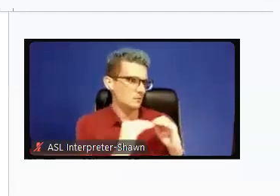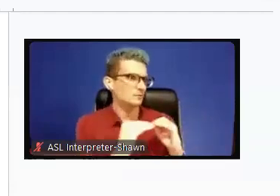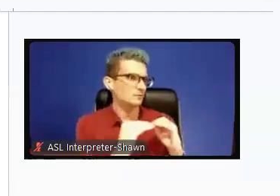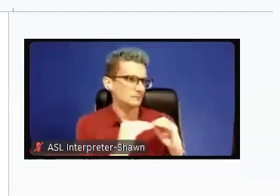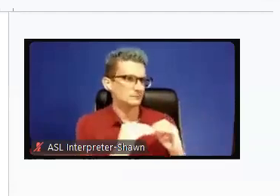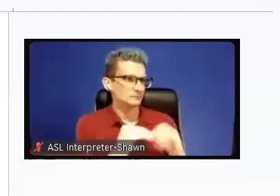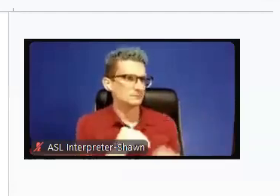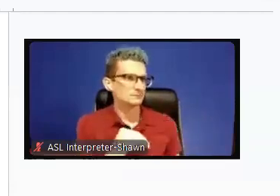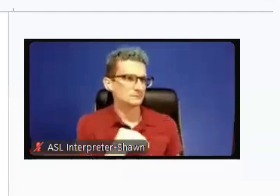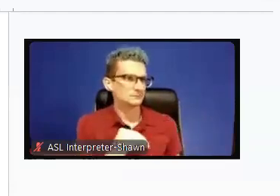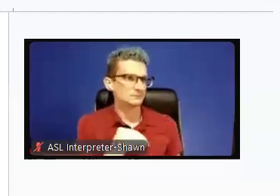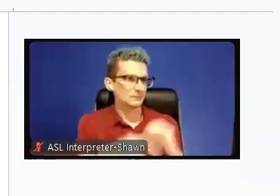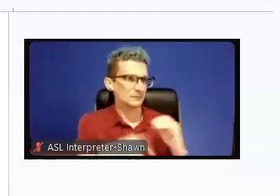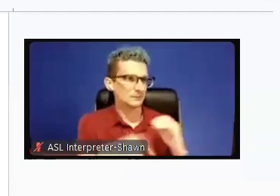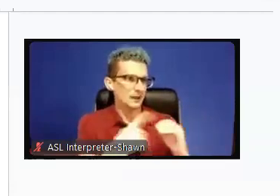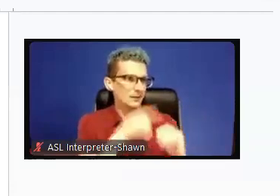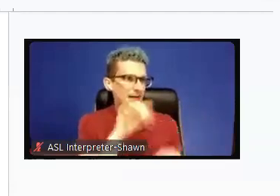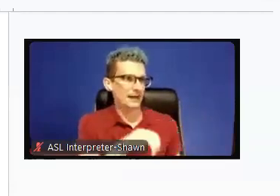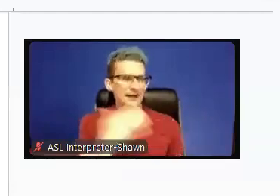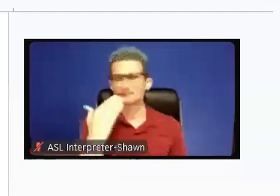Thank you so much, Julissa.